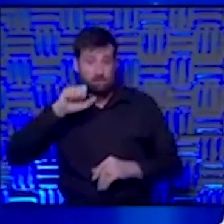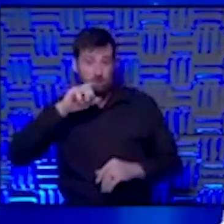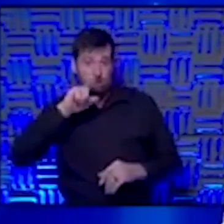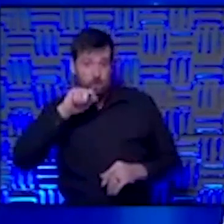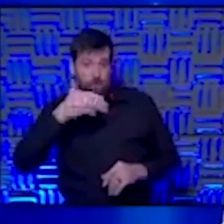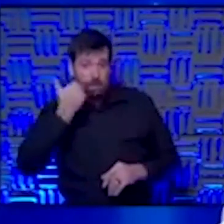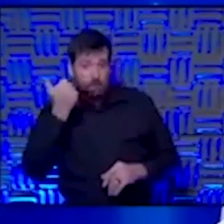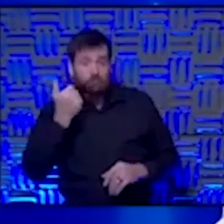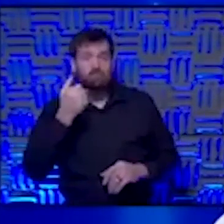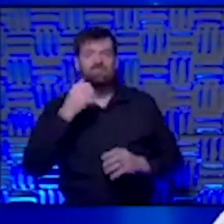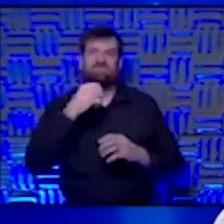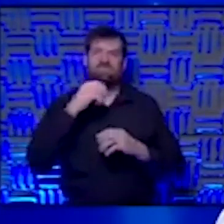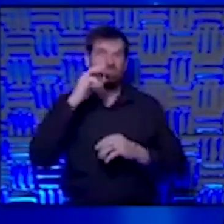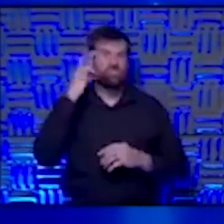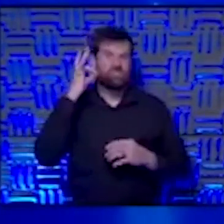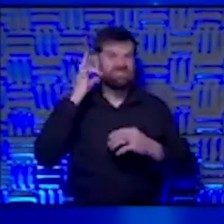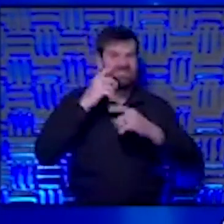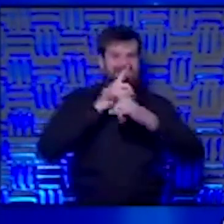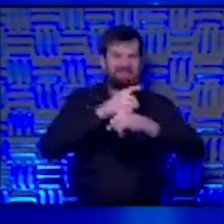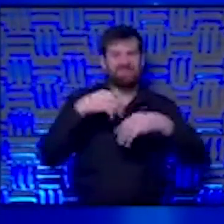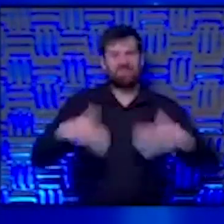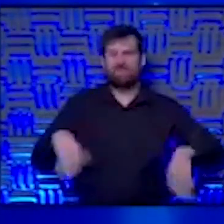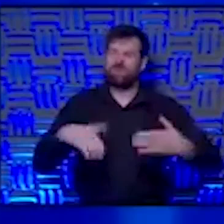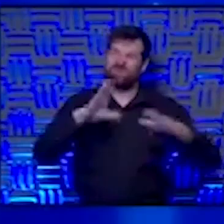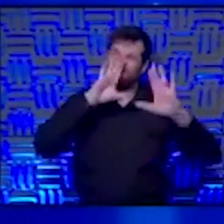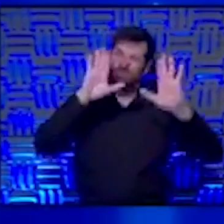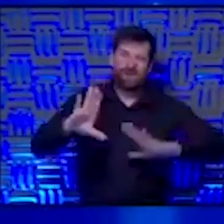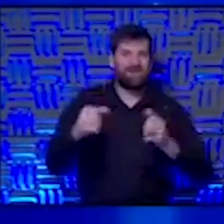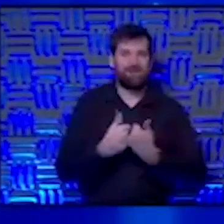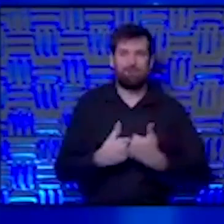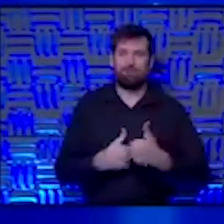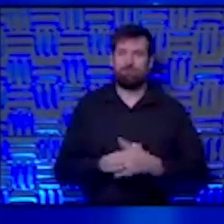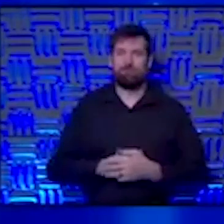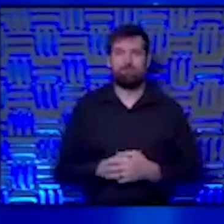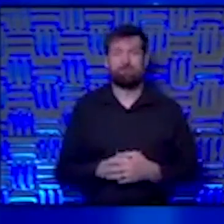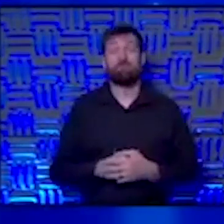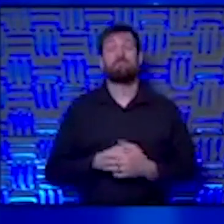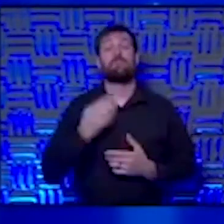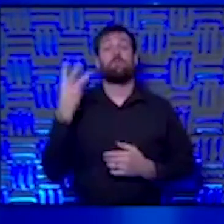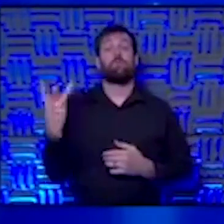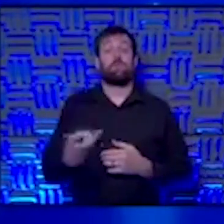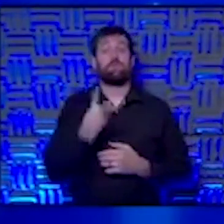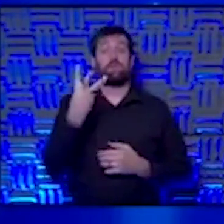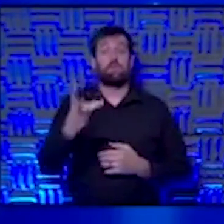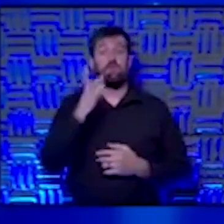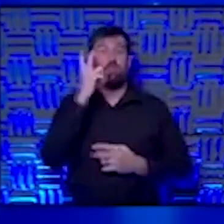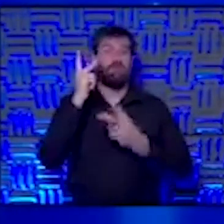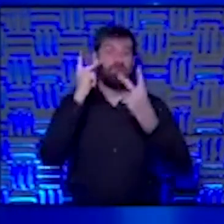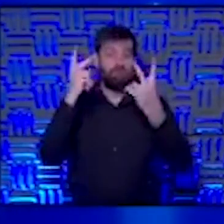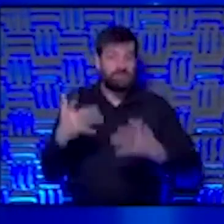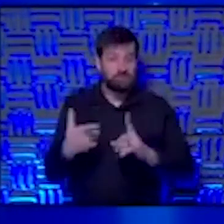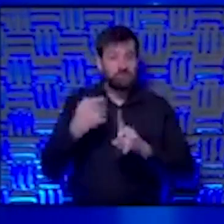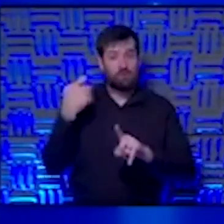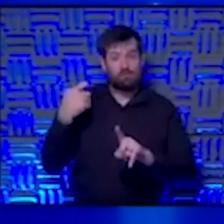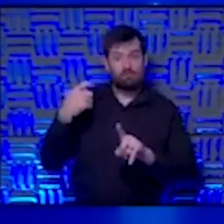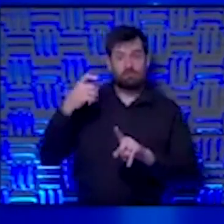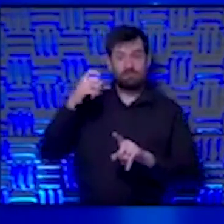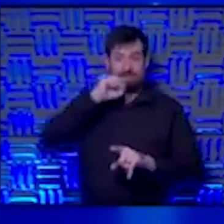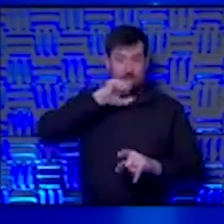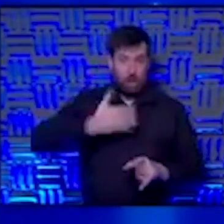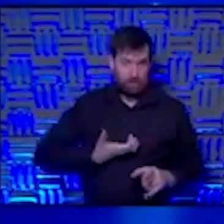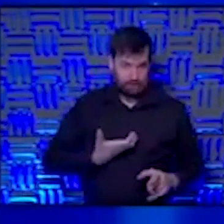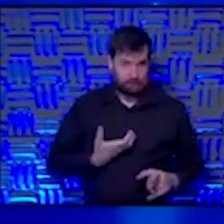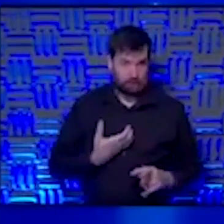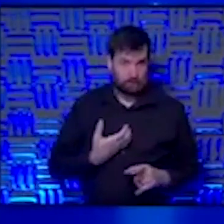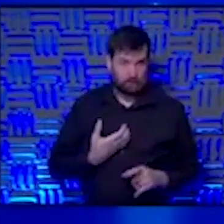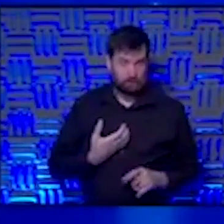Chiefs defense stats yesterday. They had a great game. So, Wednesday, we're going to have a visit from Santa Claus, so remember that, come